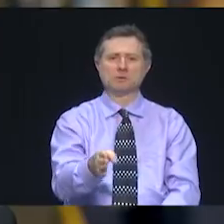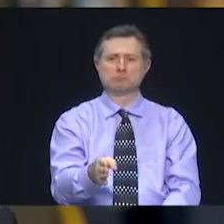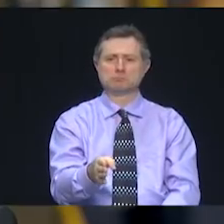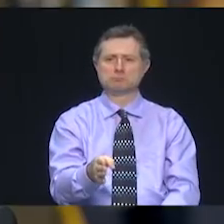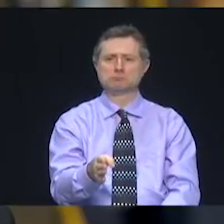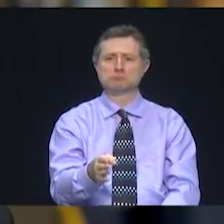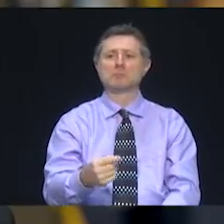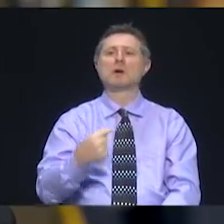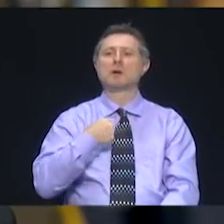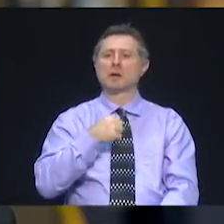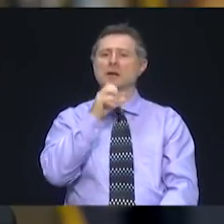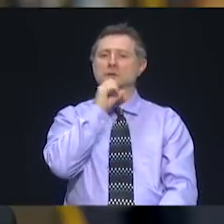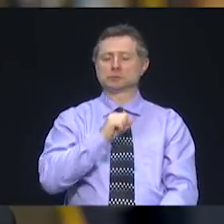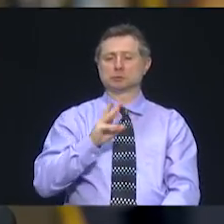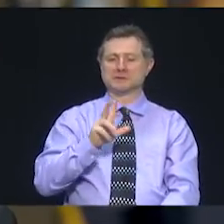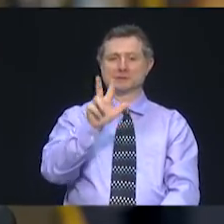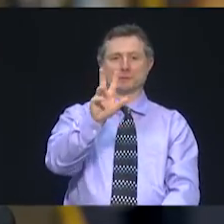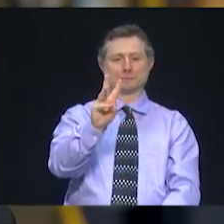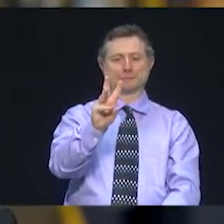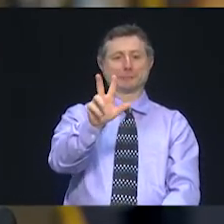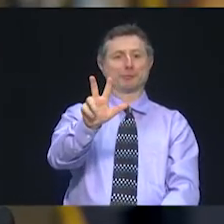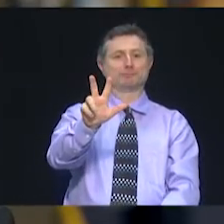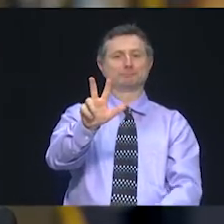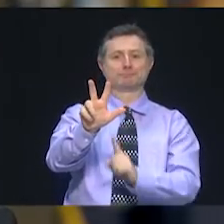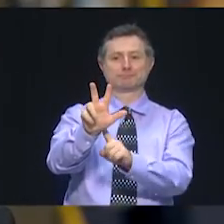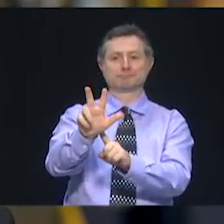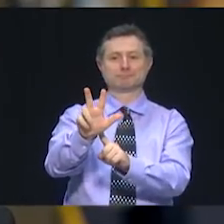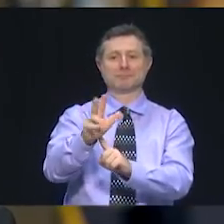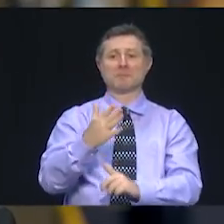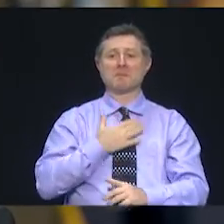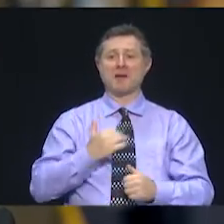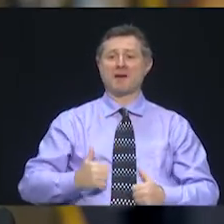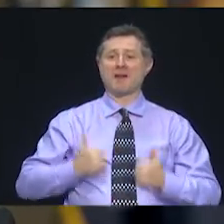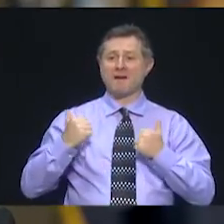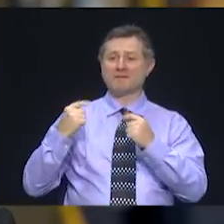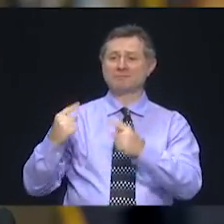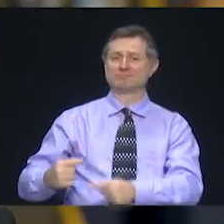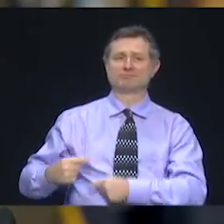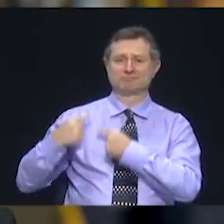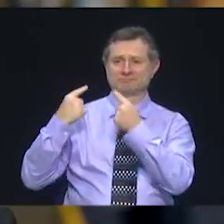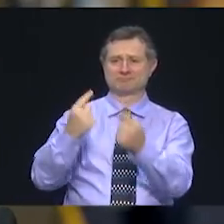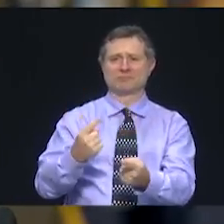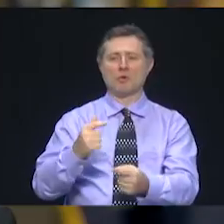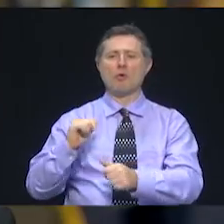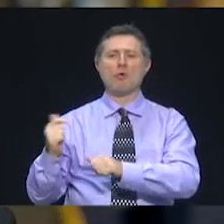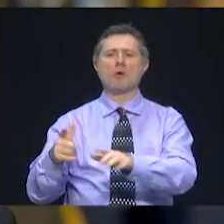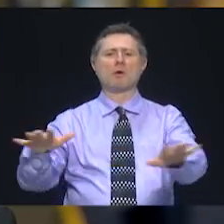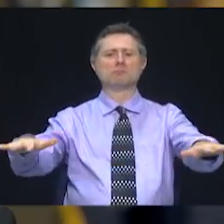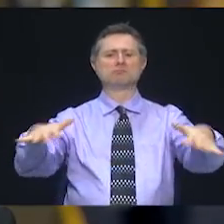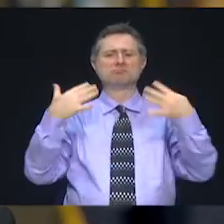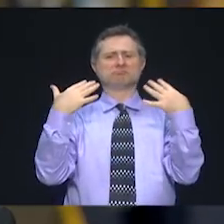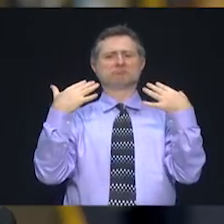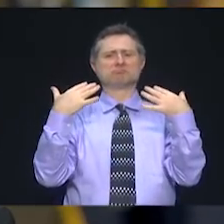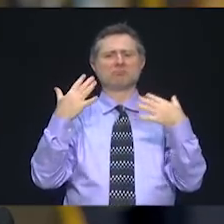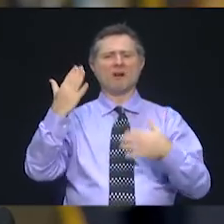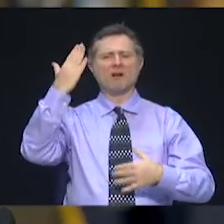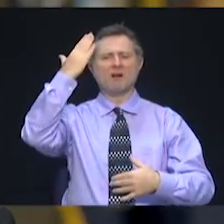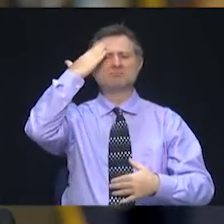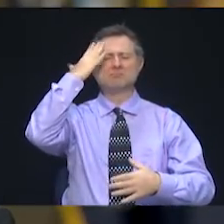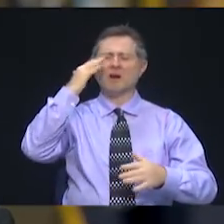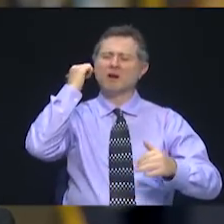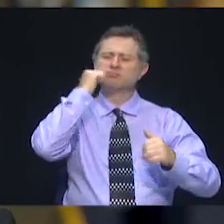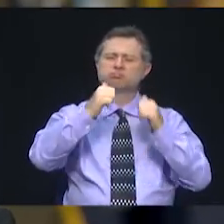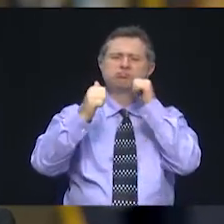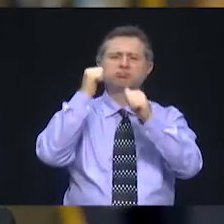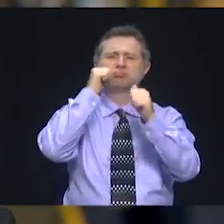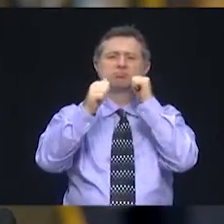old. I've lived my entire adult life in public view. That is just not who I